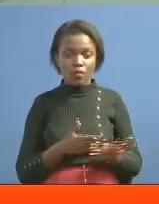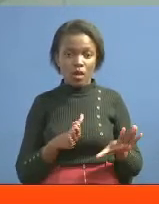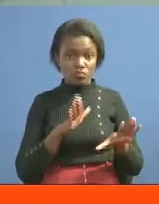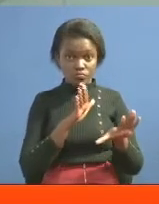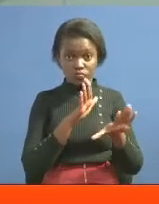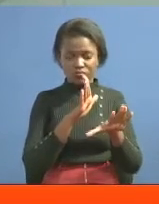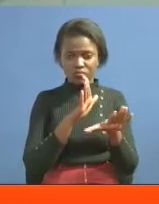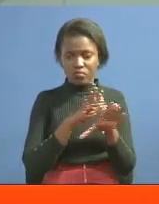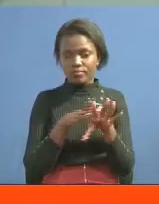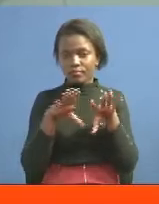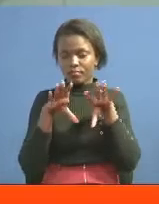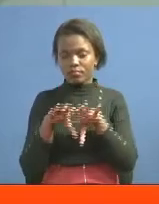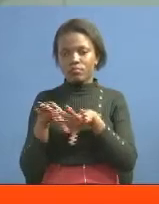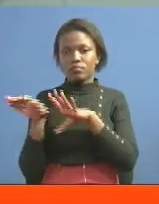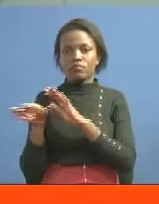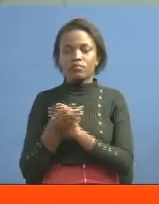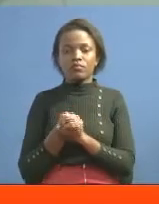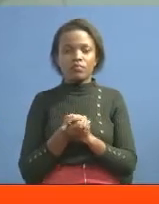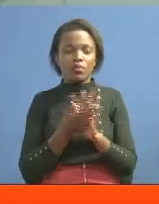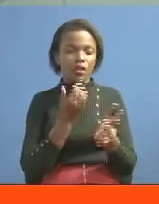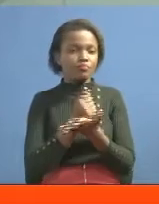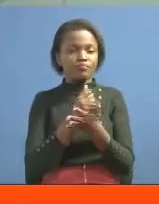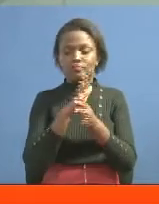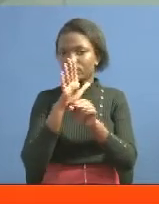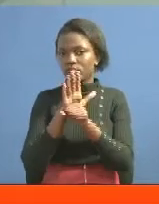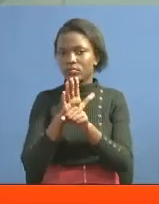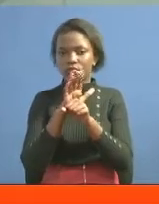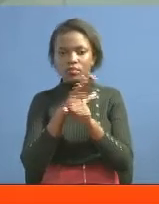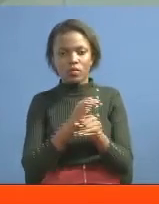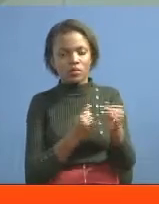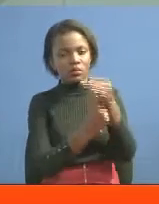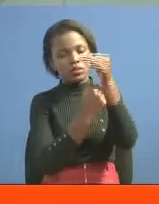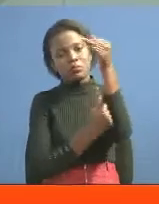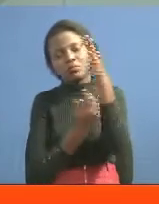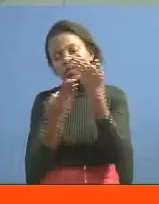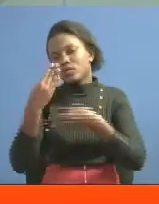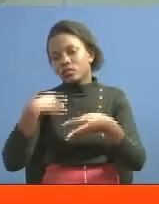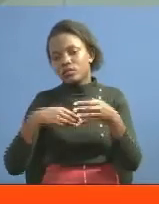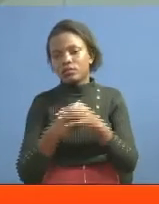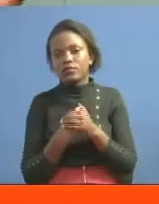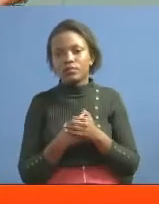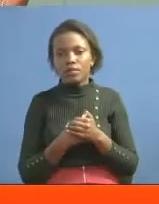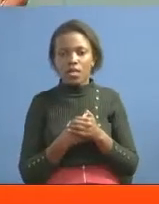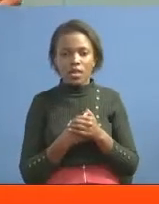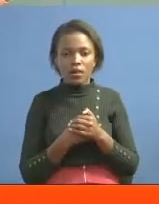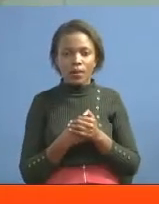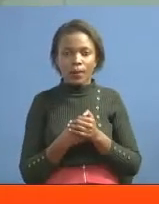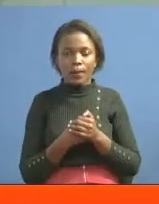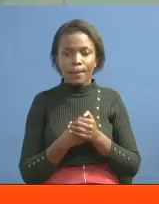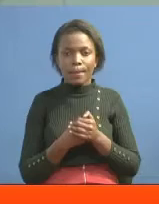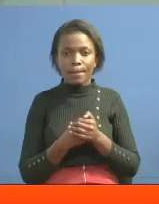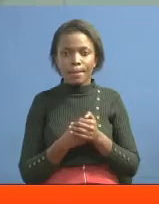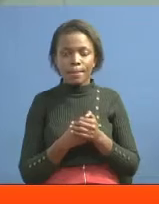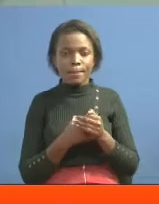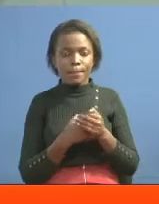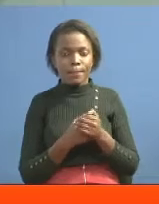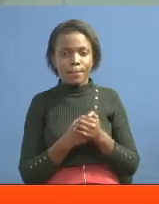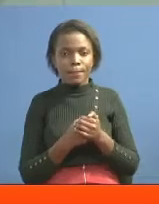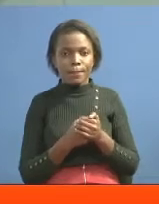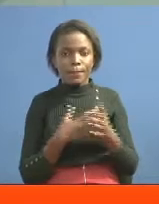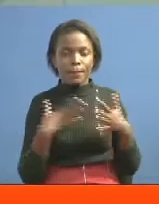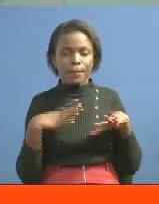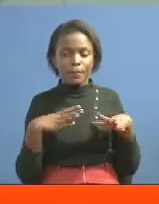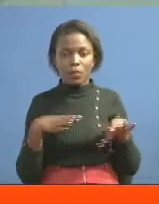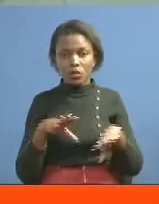move, and it definitely did help to cushion some businesses. And of course, if pay as you earn was also reduced the bans, and so